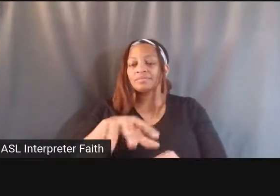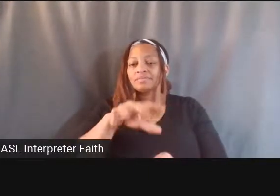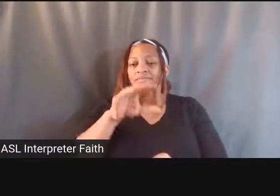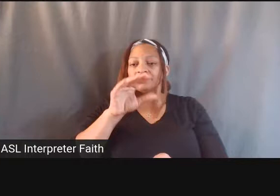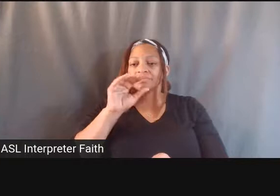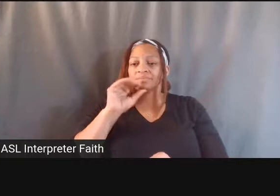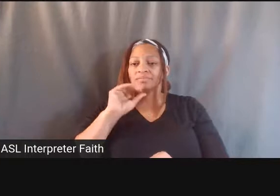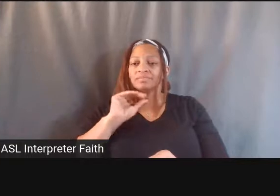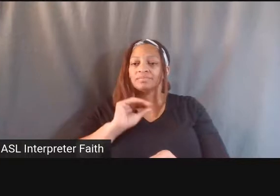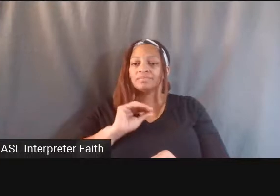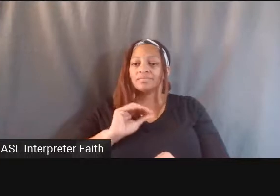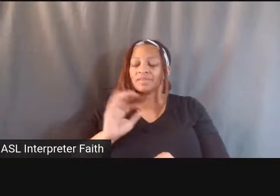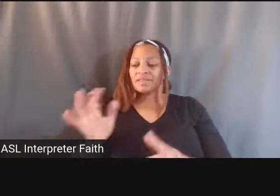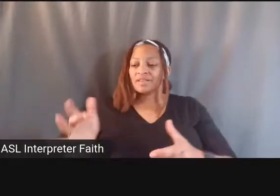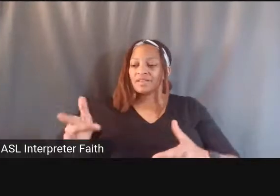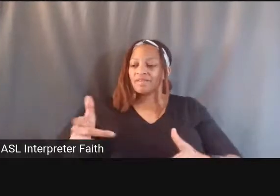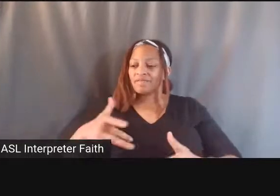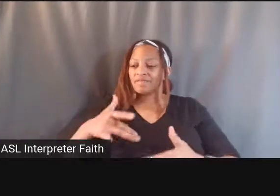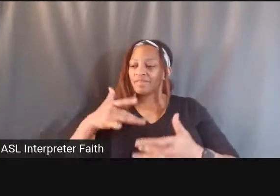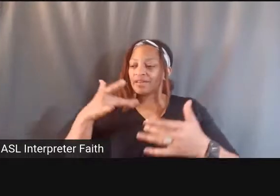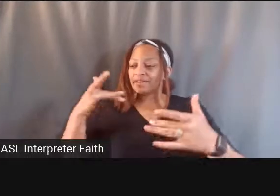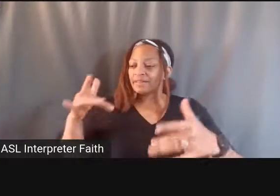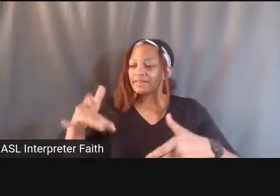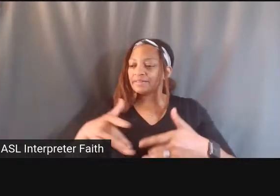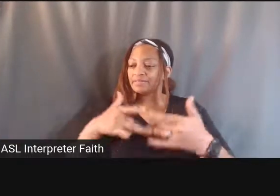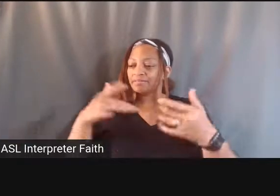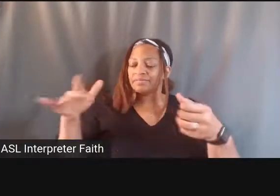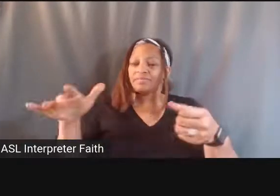sensation of the whole body.